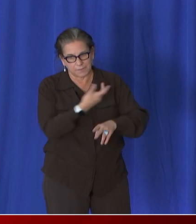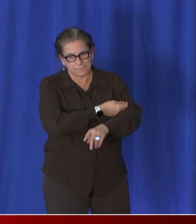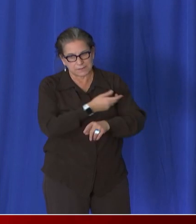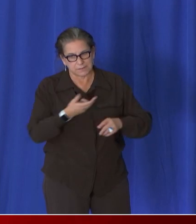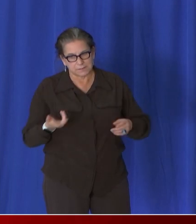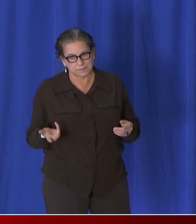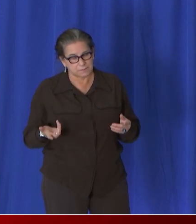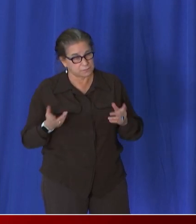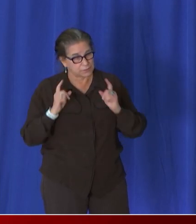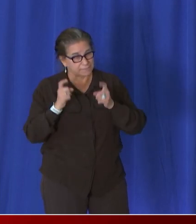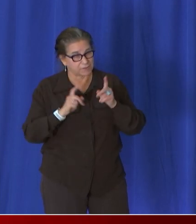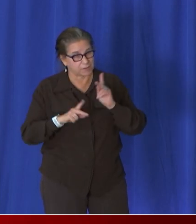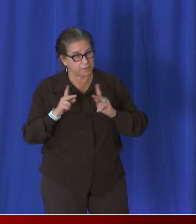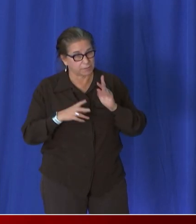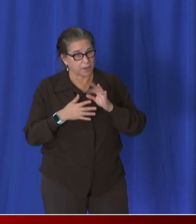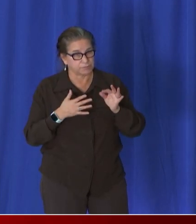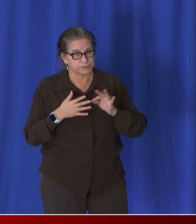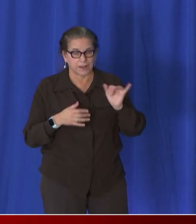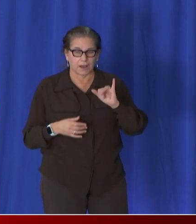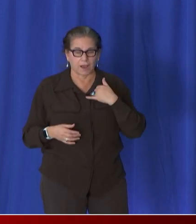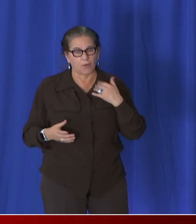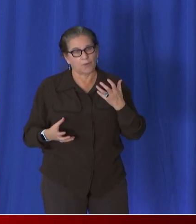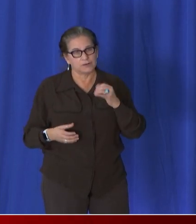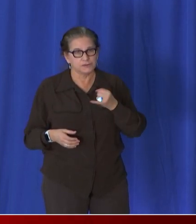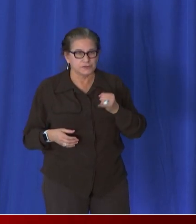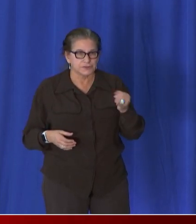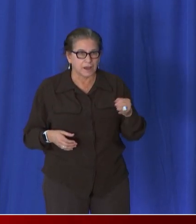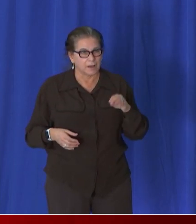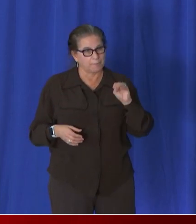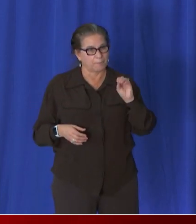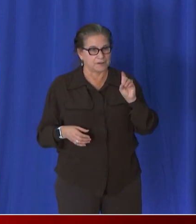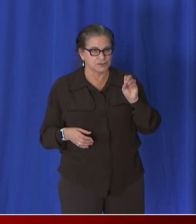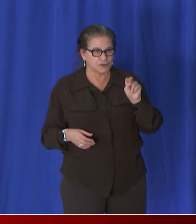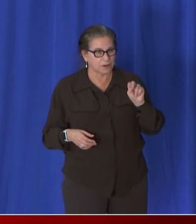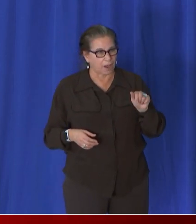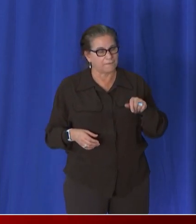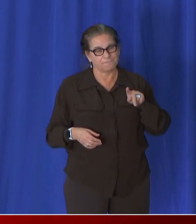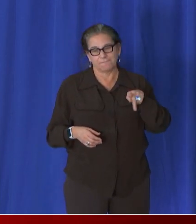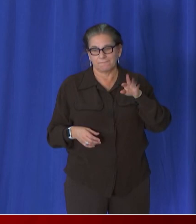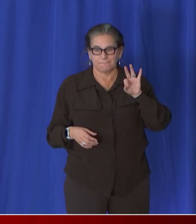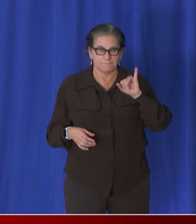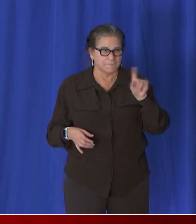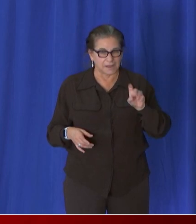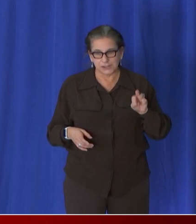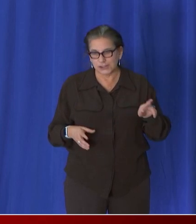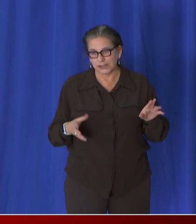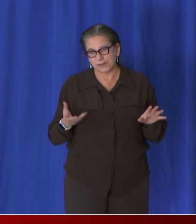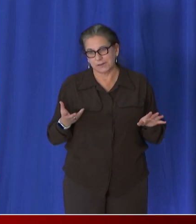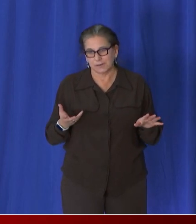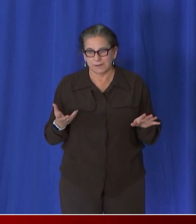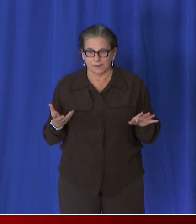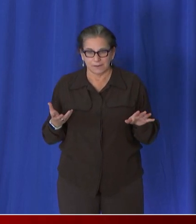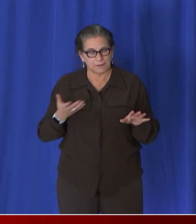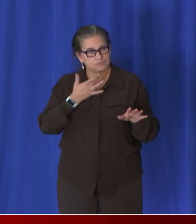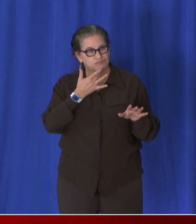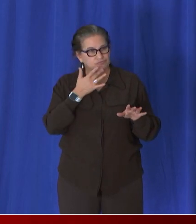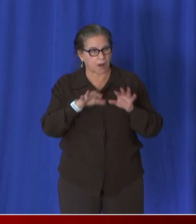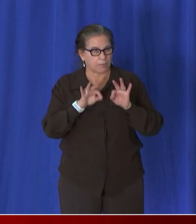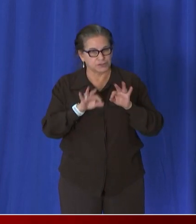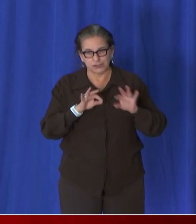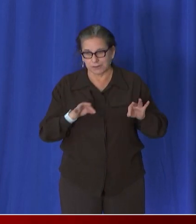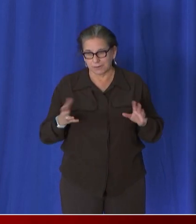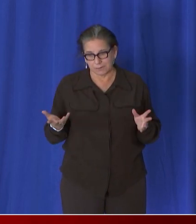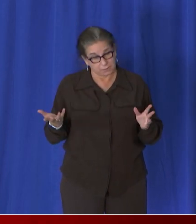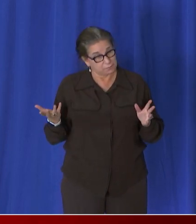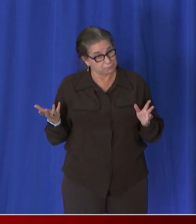had any thought or talks about that? I think we've had at all of our clinics both Pfizer and Moderna. Johnson & Johnson. And